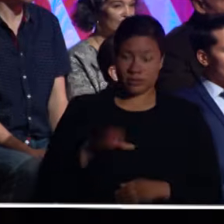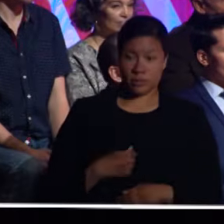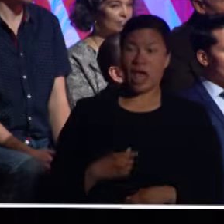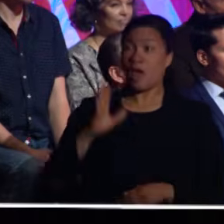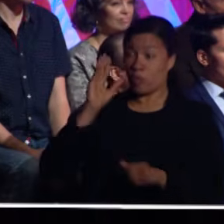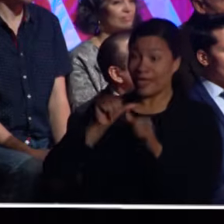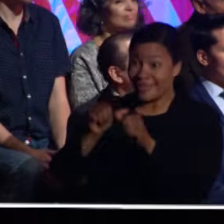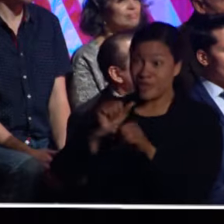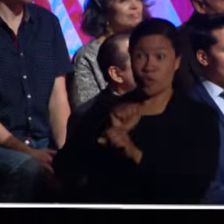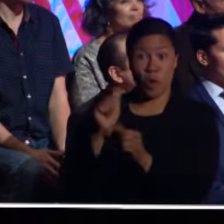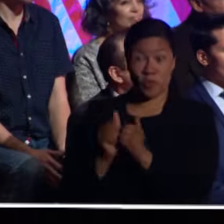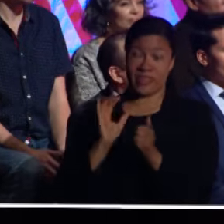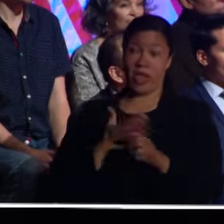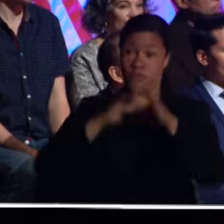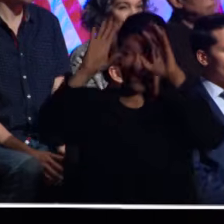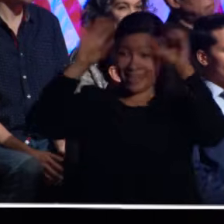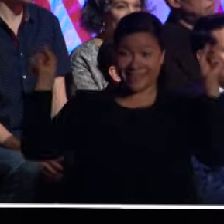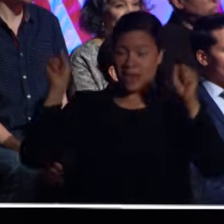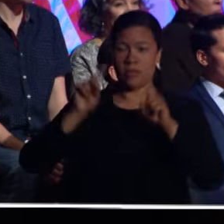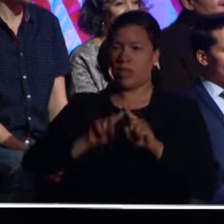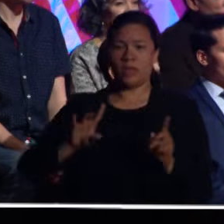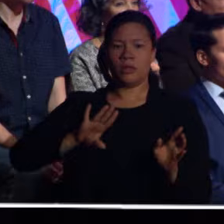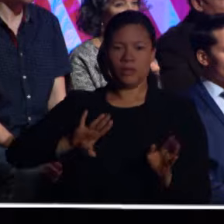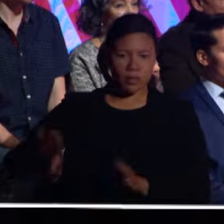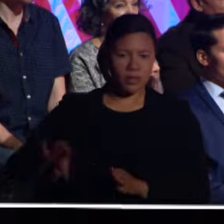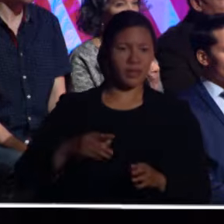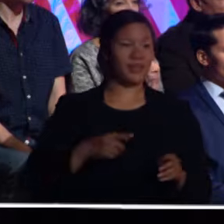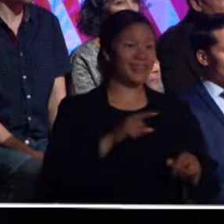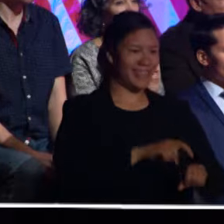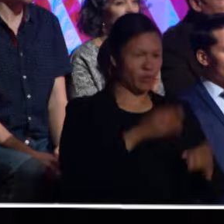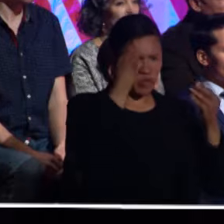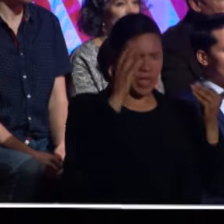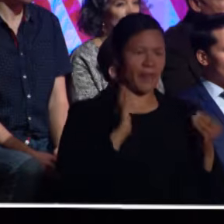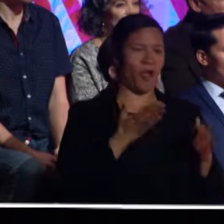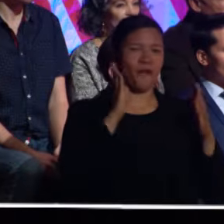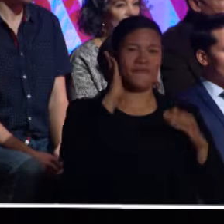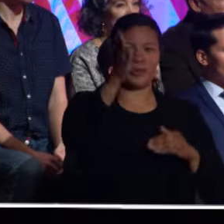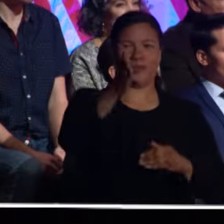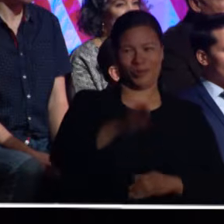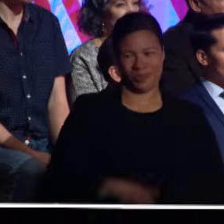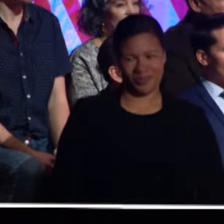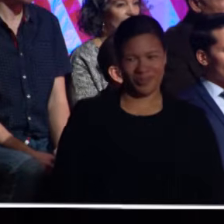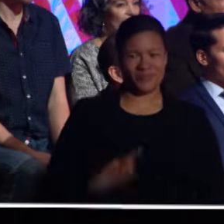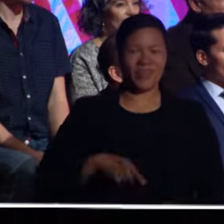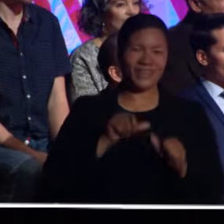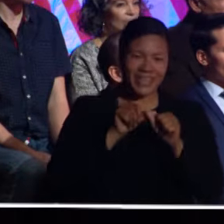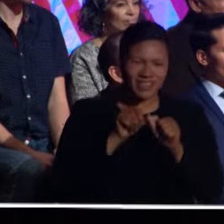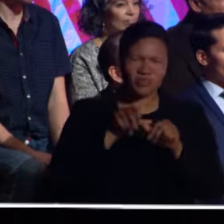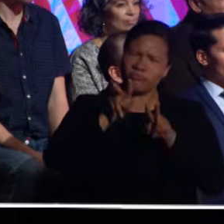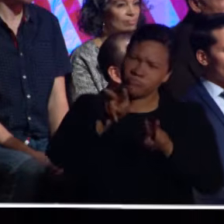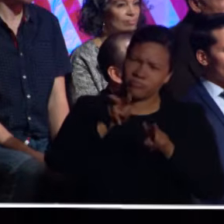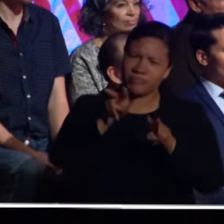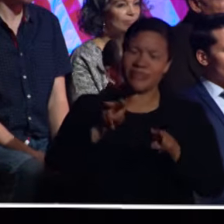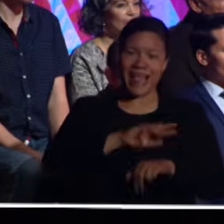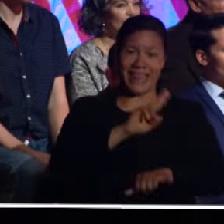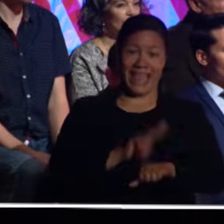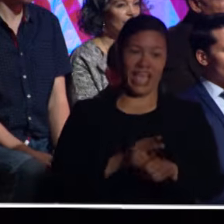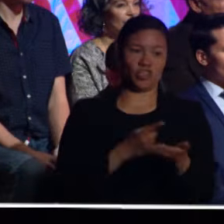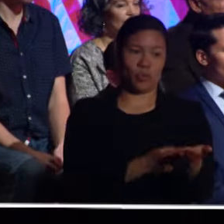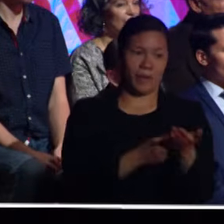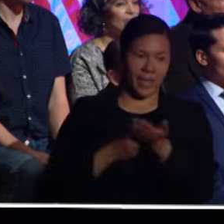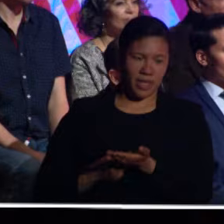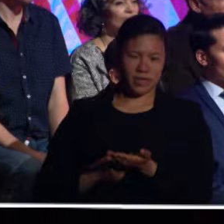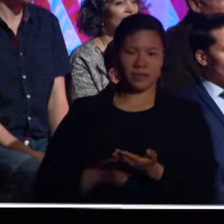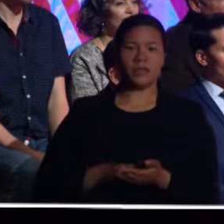administration, it is time to think about our collective future. We've got to start looking ahead at the national debate in